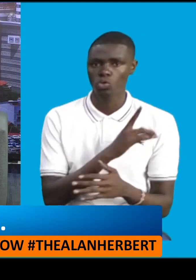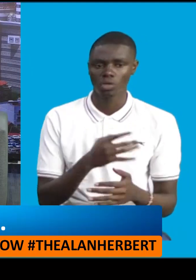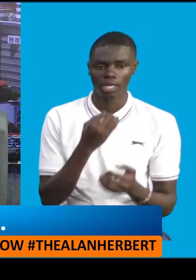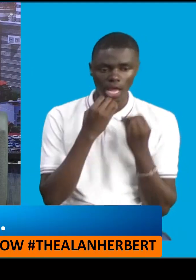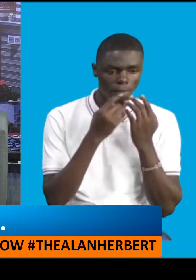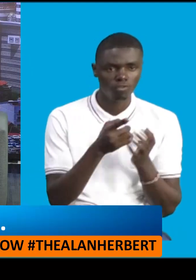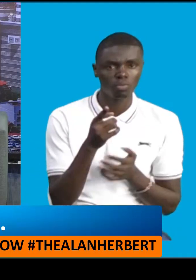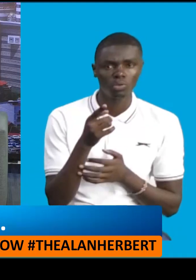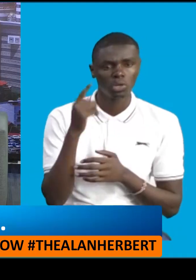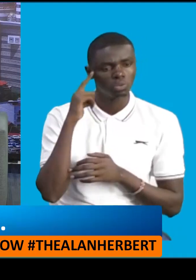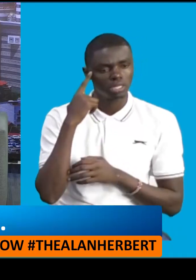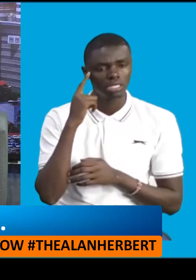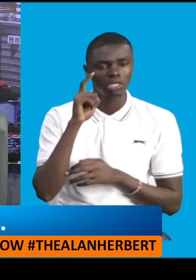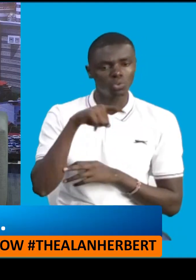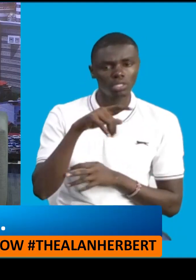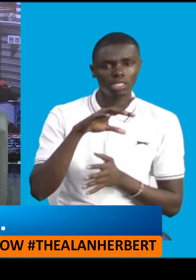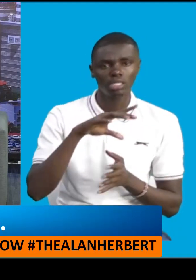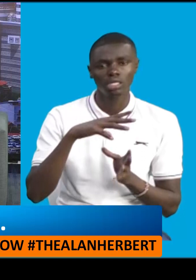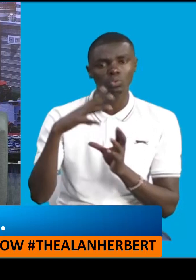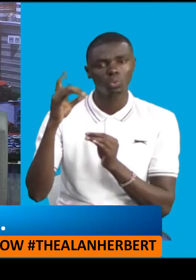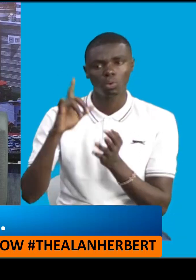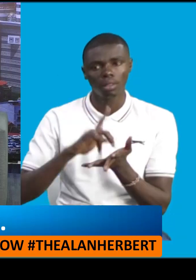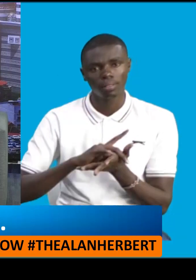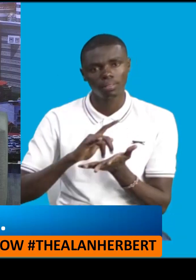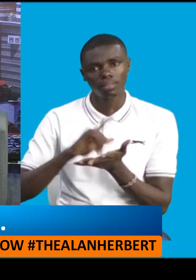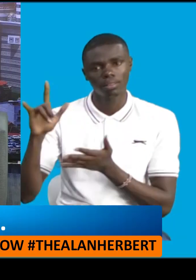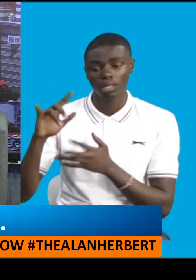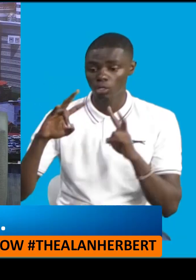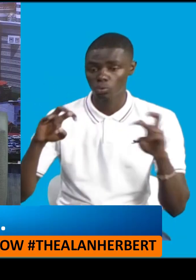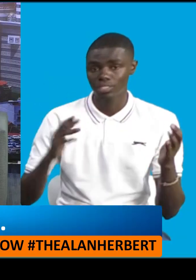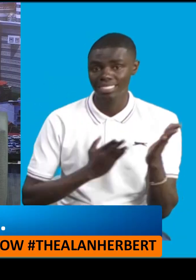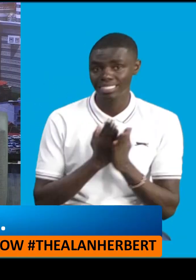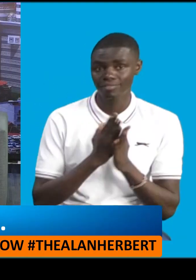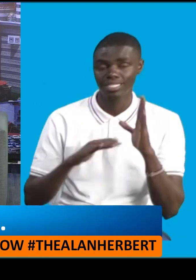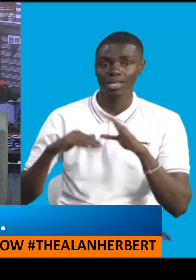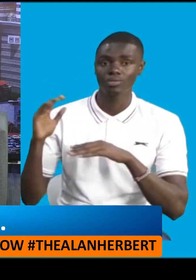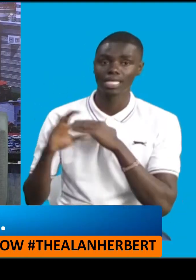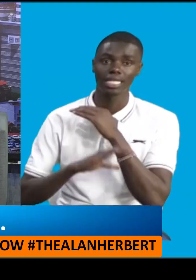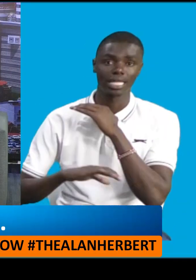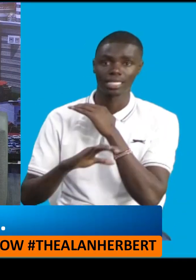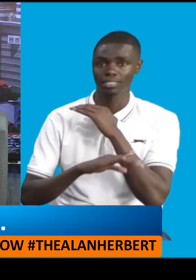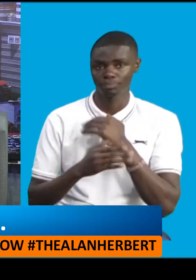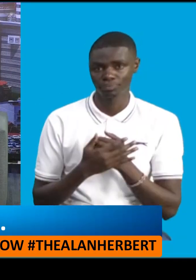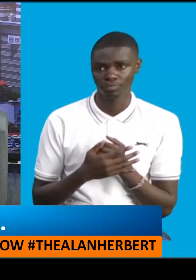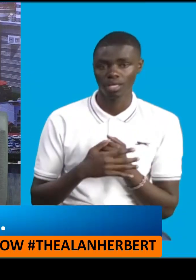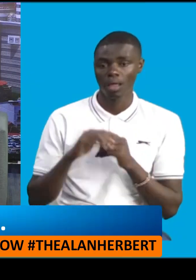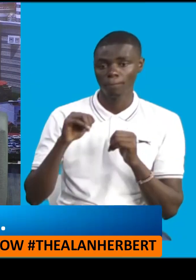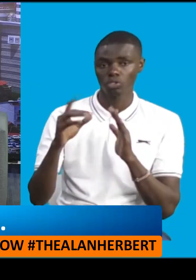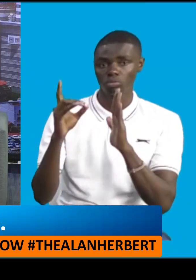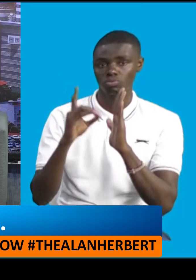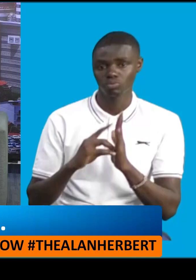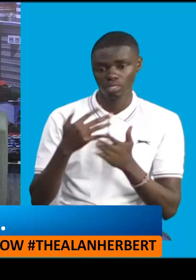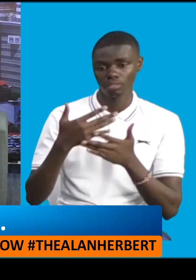the doctor has already told you with link you need to go to seek some services outside of the country.